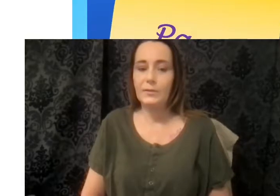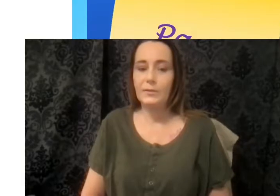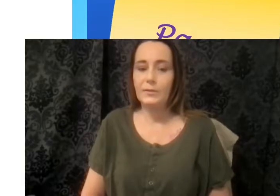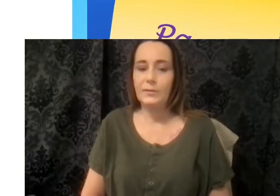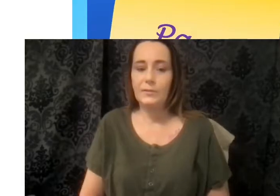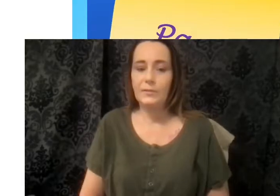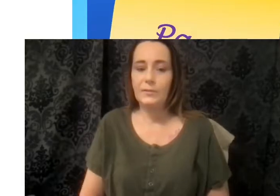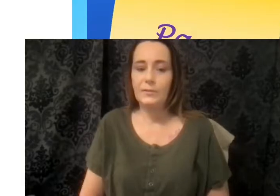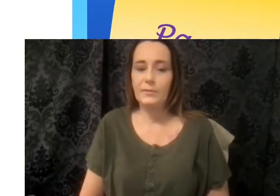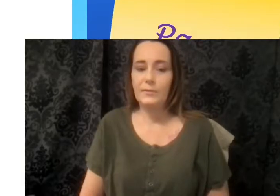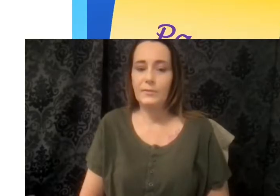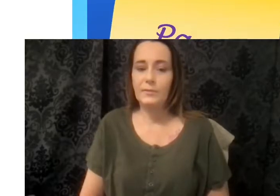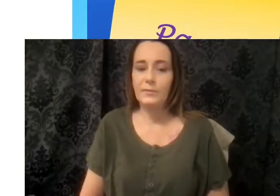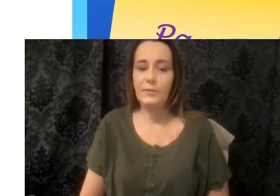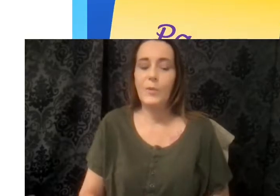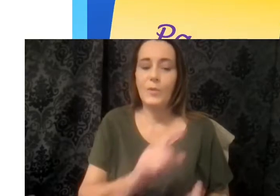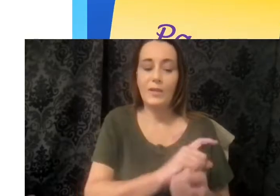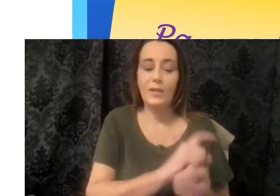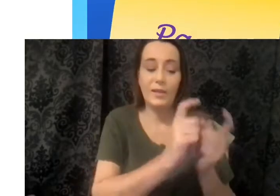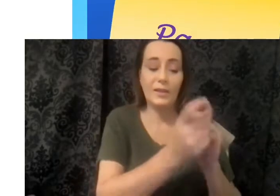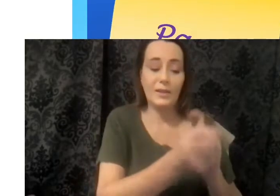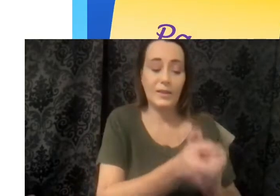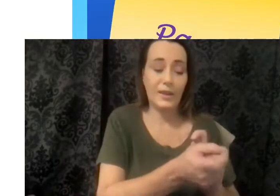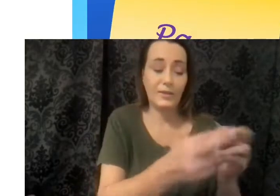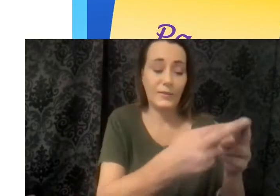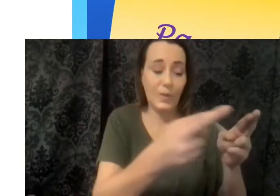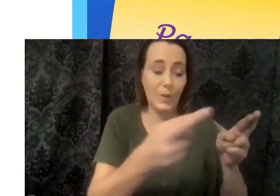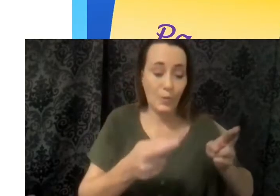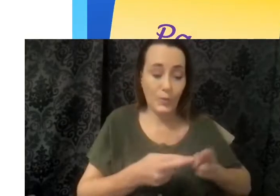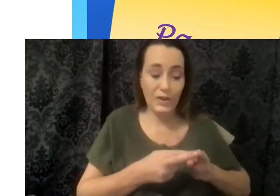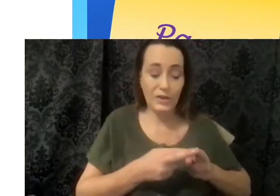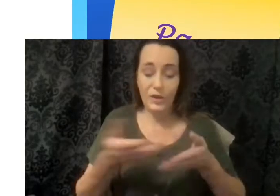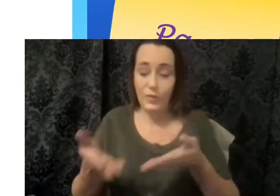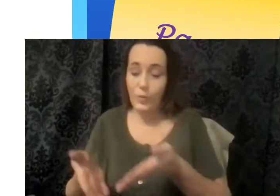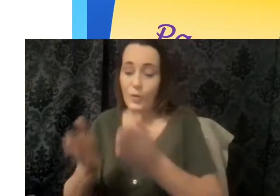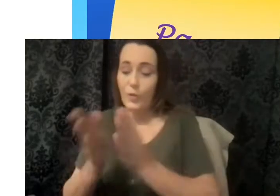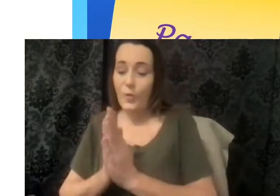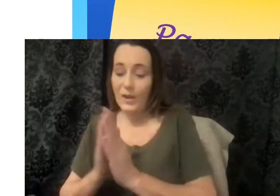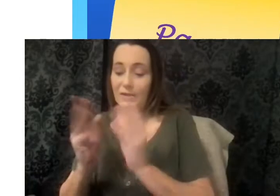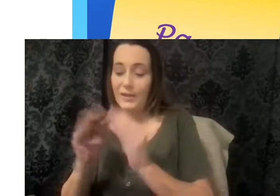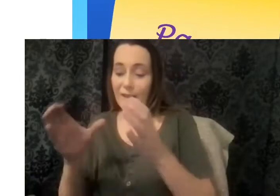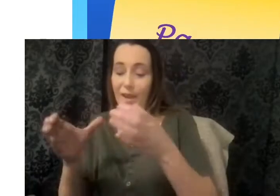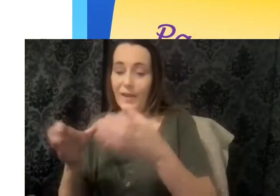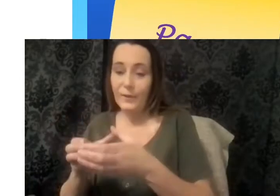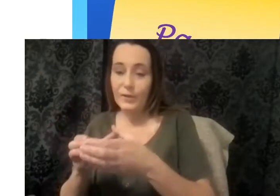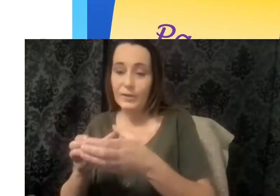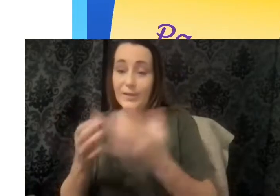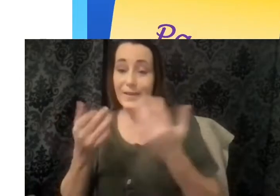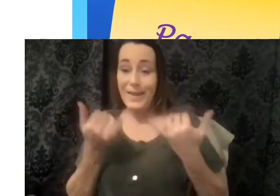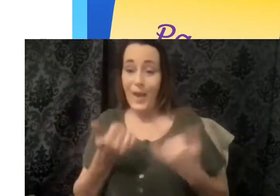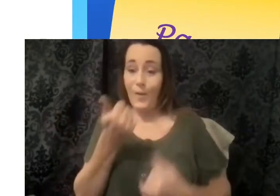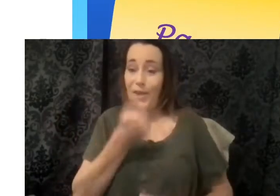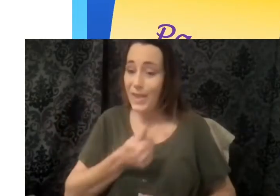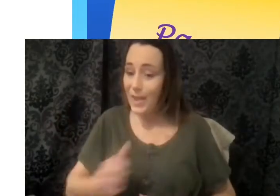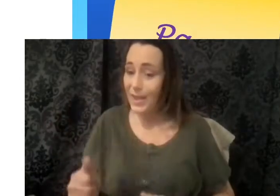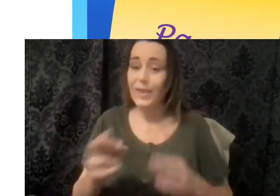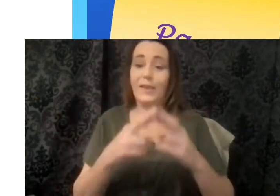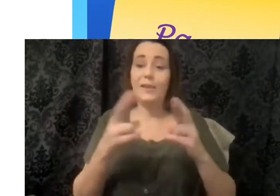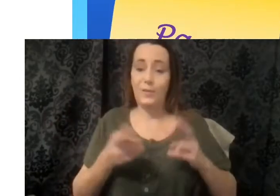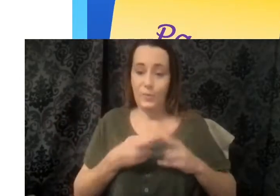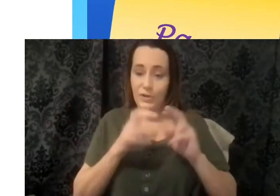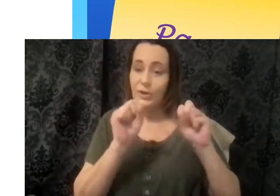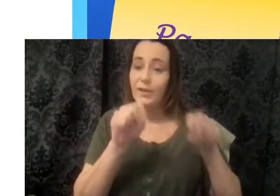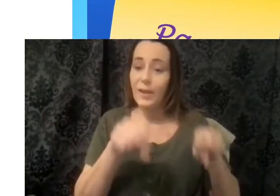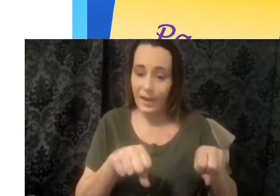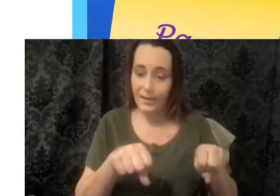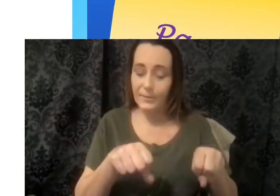an inspection to the conference requesting an inspection. At the moment, any region can. Just to expand on that.